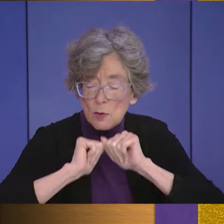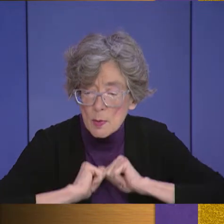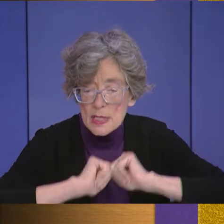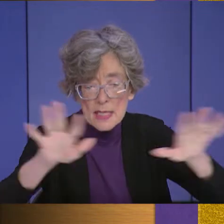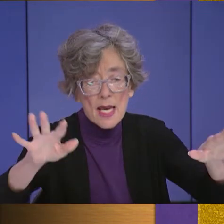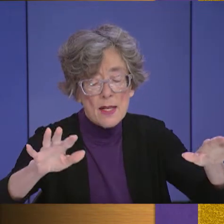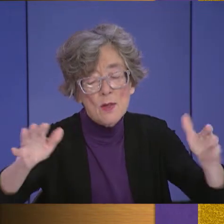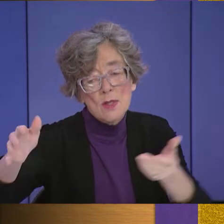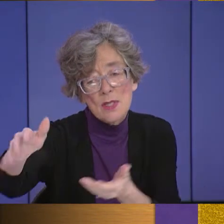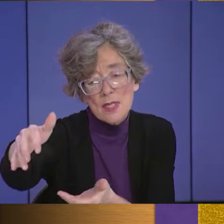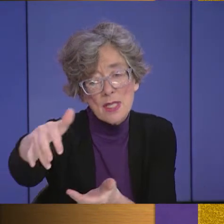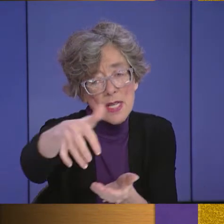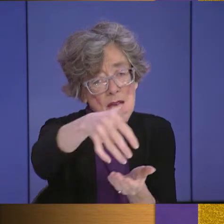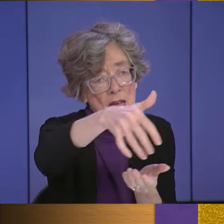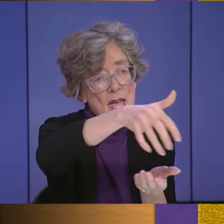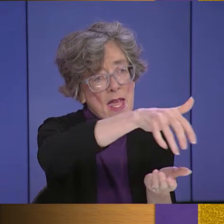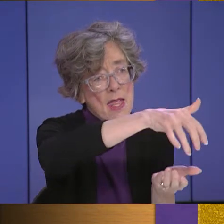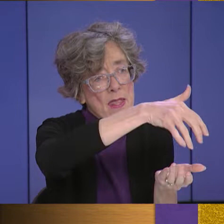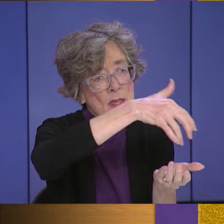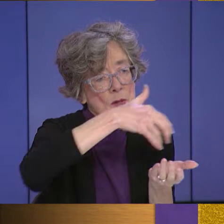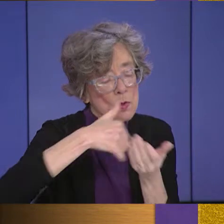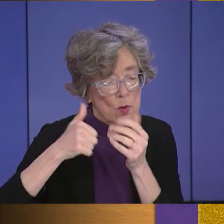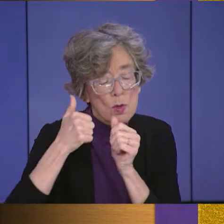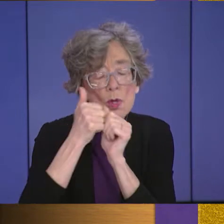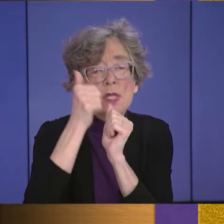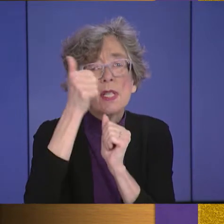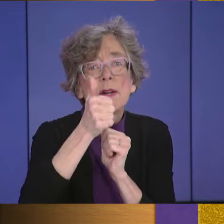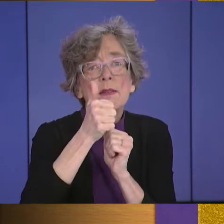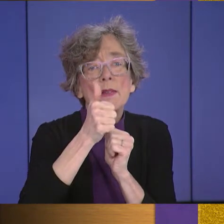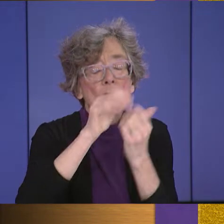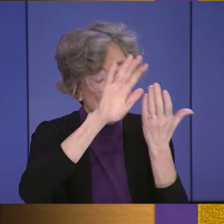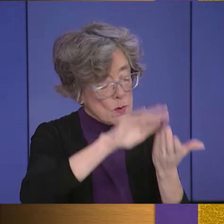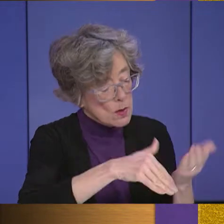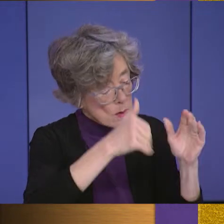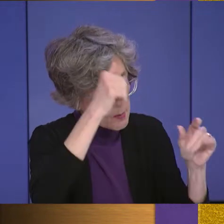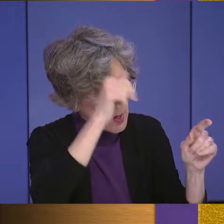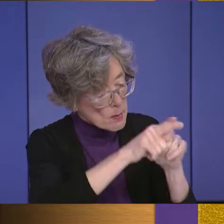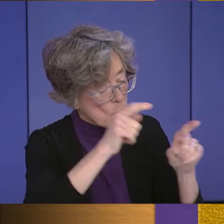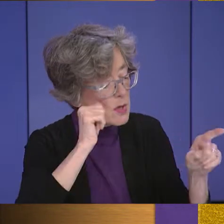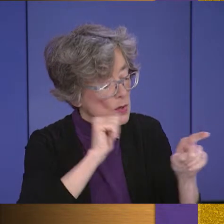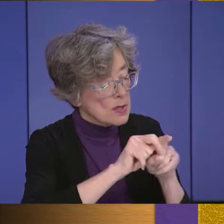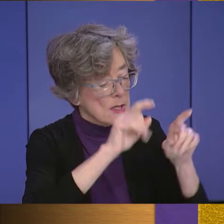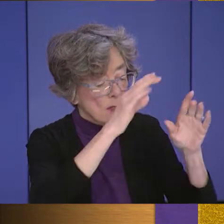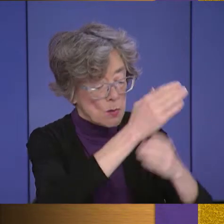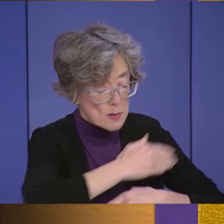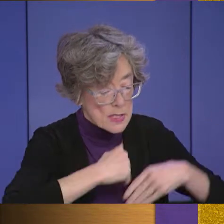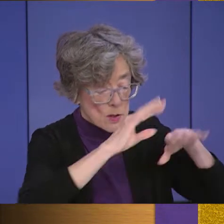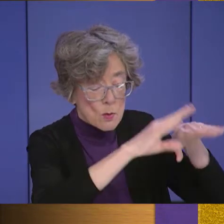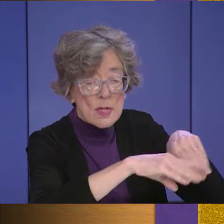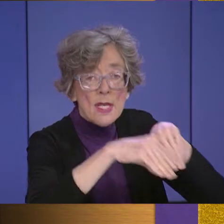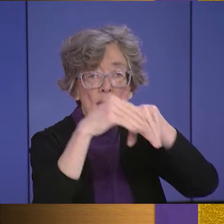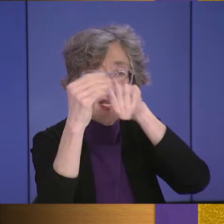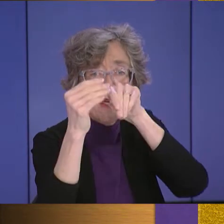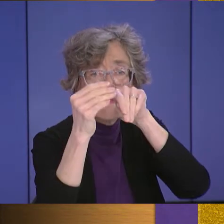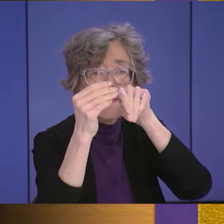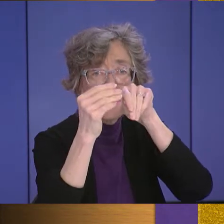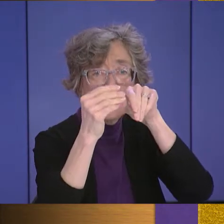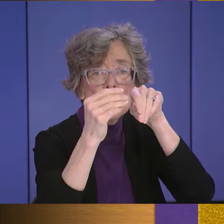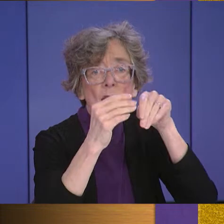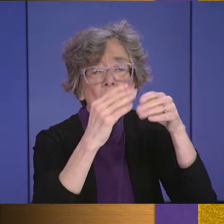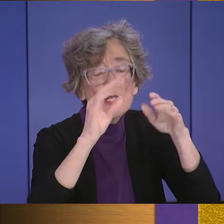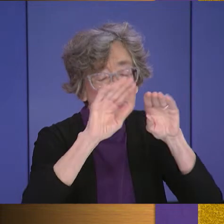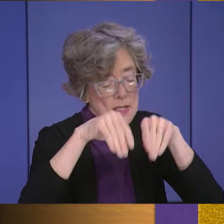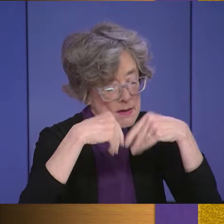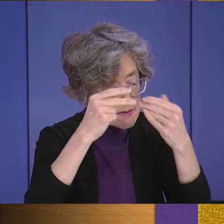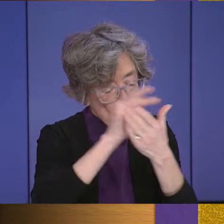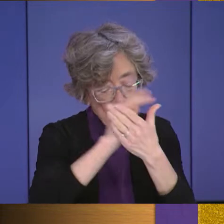your children scattered throughout the world. To our departed brothers and sisters, and to all who are pleasing to you at their passing from this life,